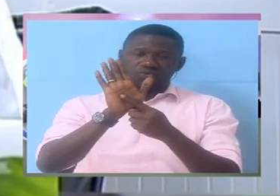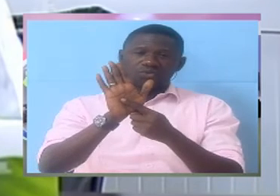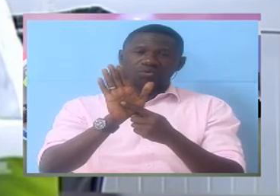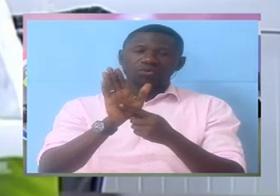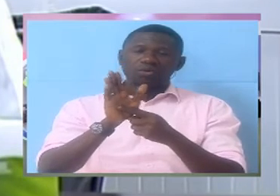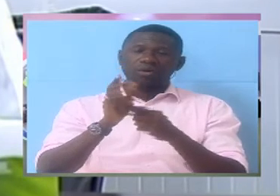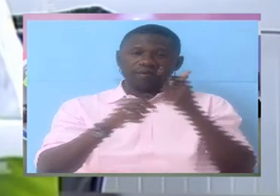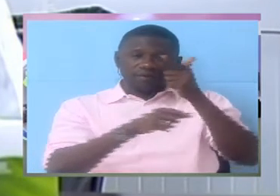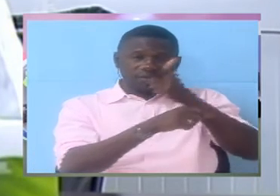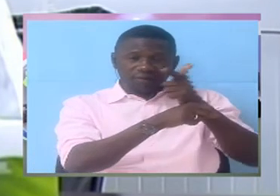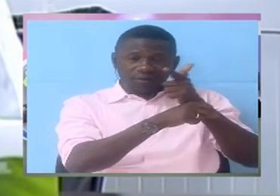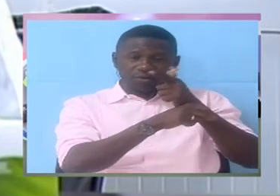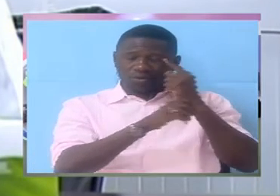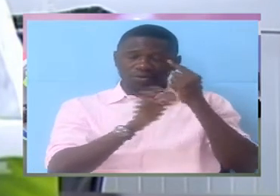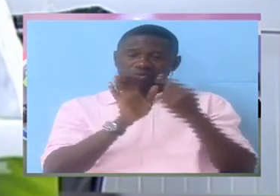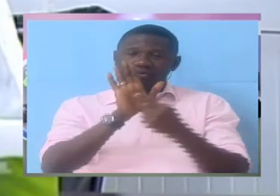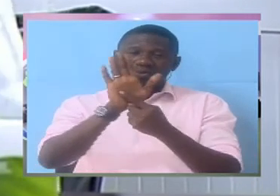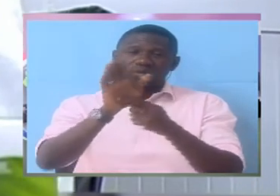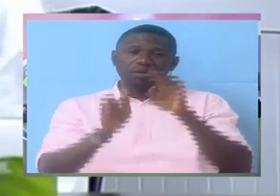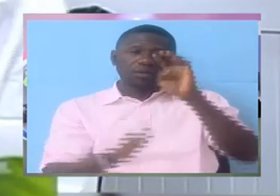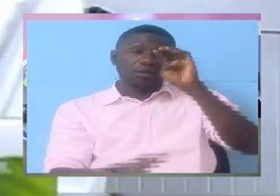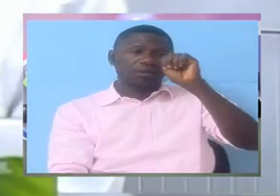testimony?